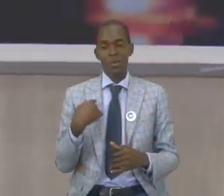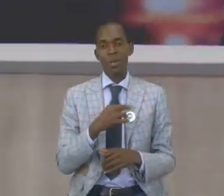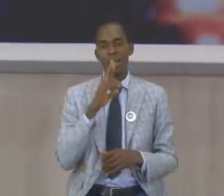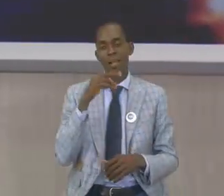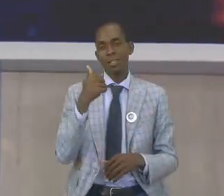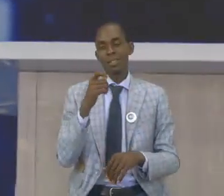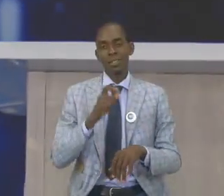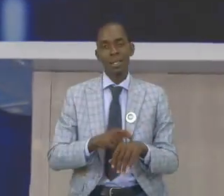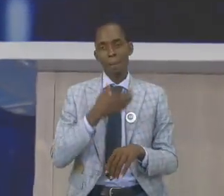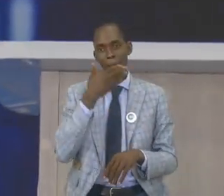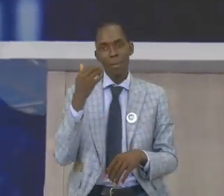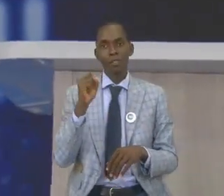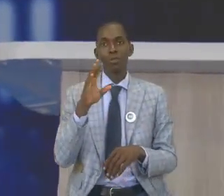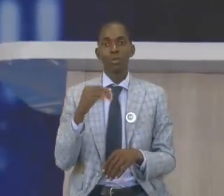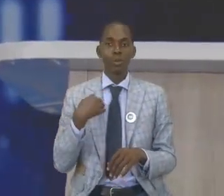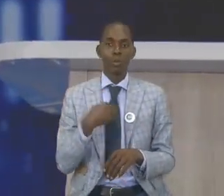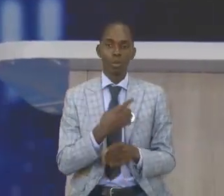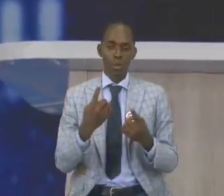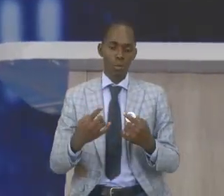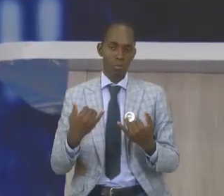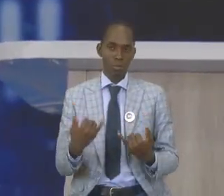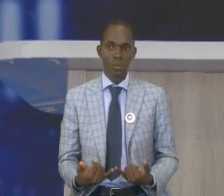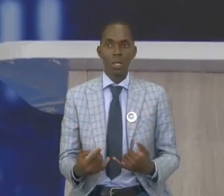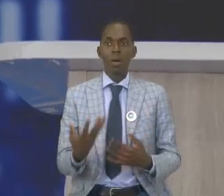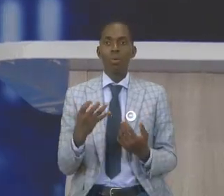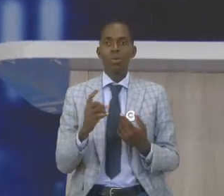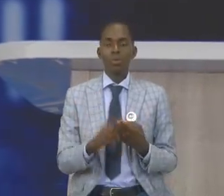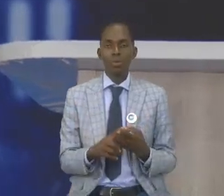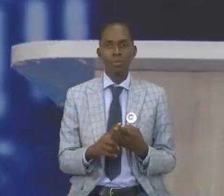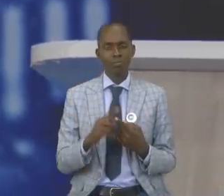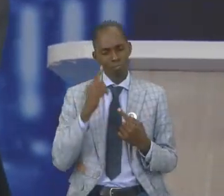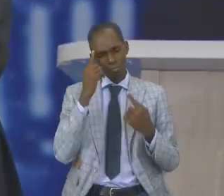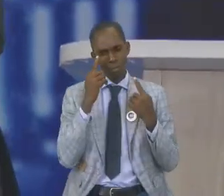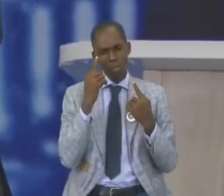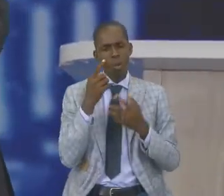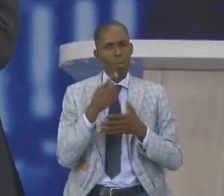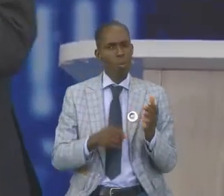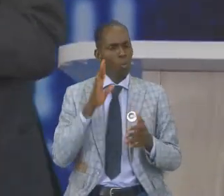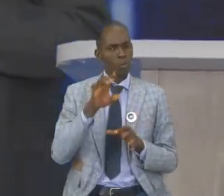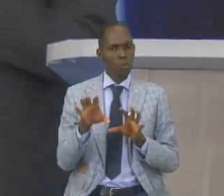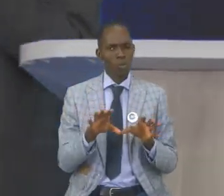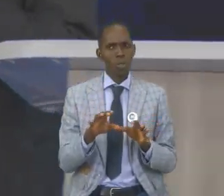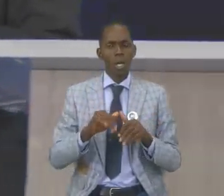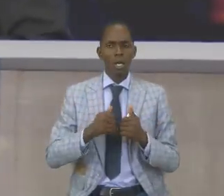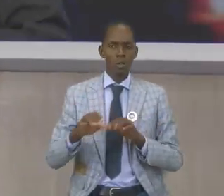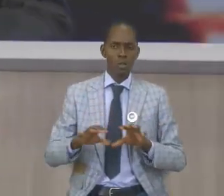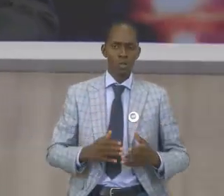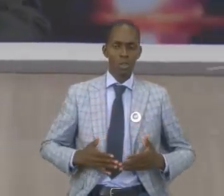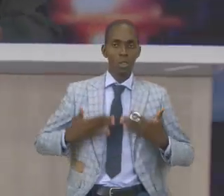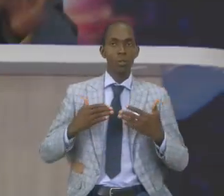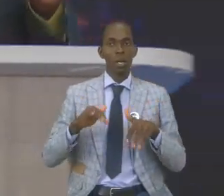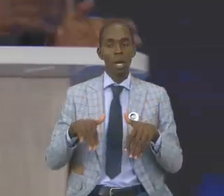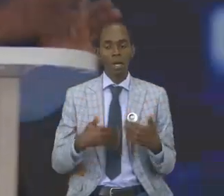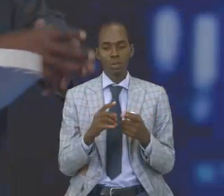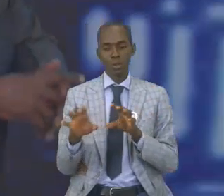so we come today, and I want to set your thinking. What do you do? How do you live? How do you prepare